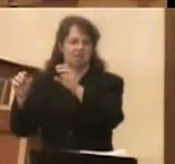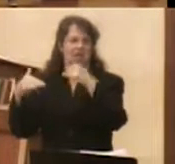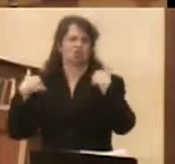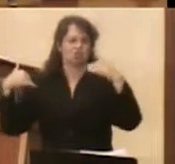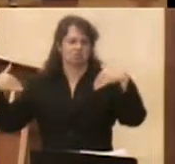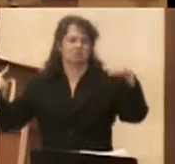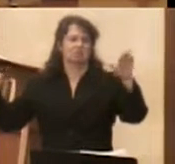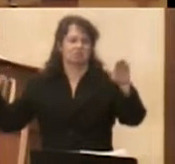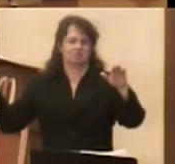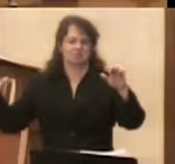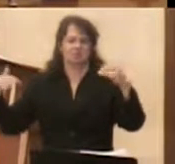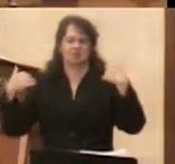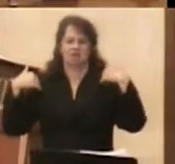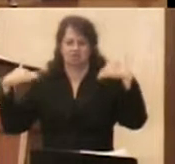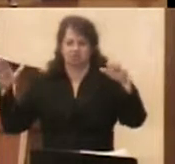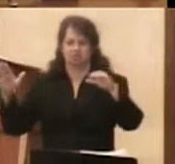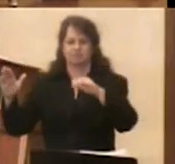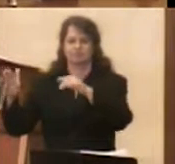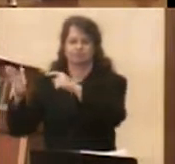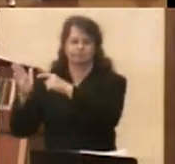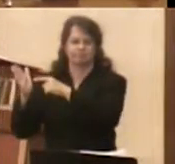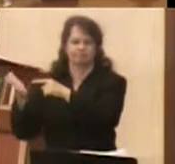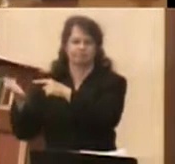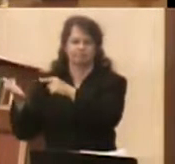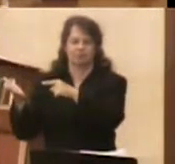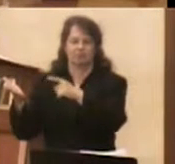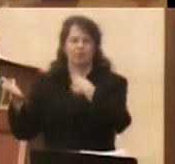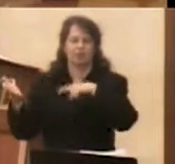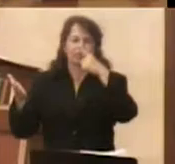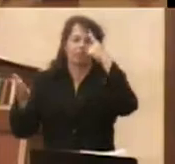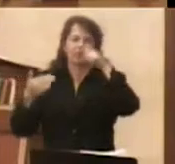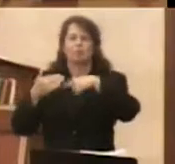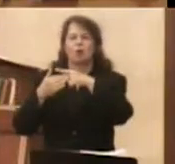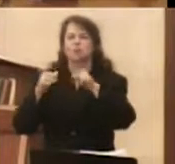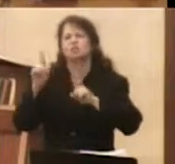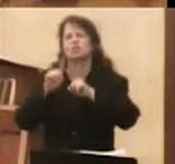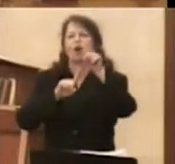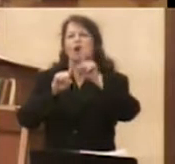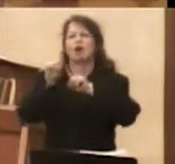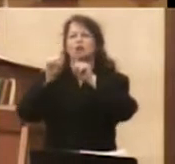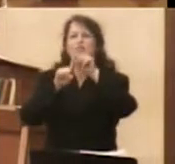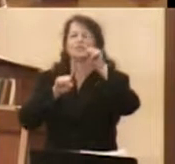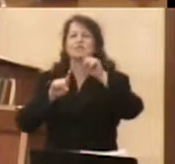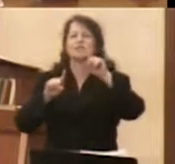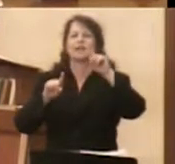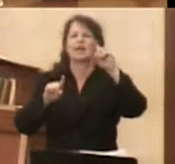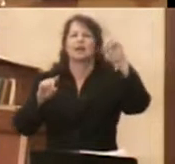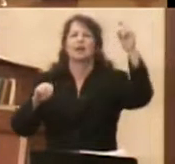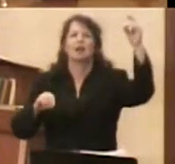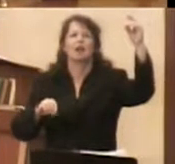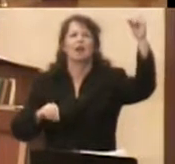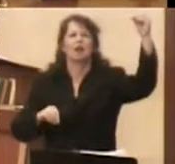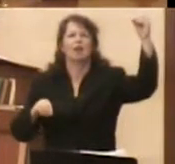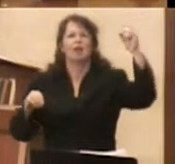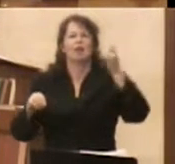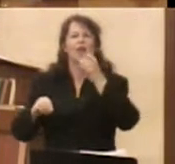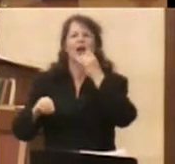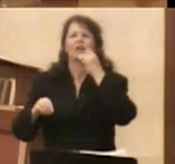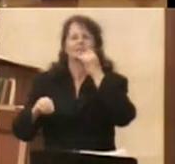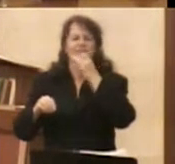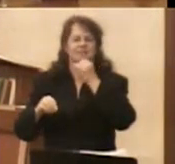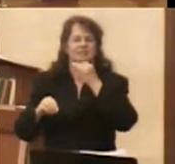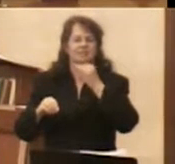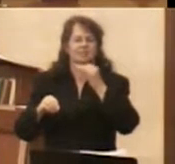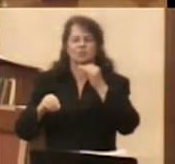churches. We can do our own interpretation and think about stars and light and how this message would then be light to illuminate